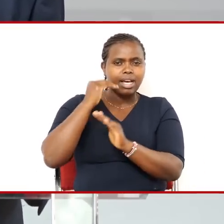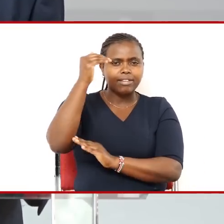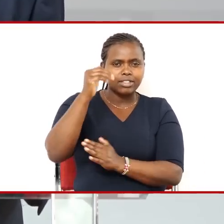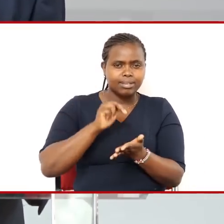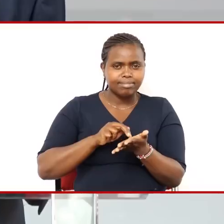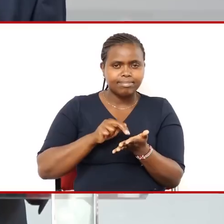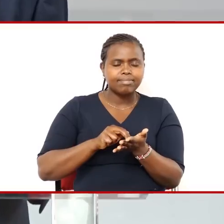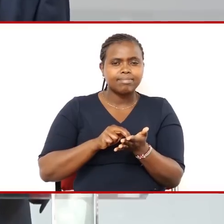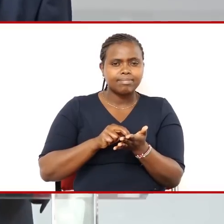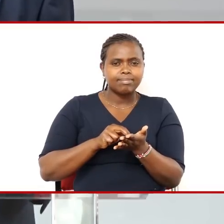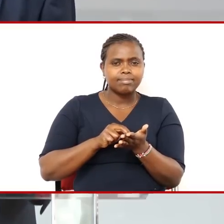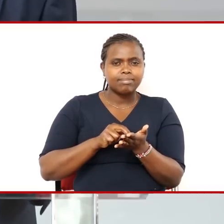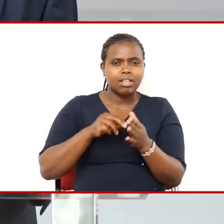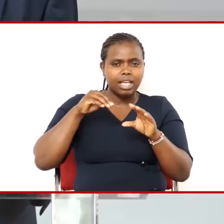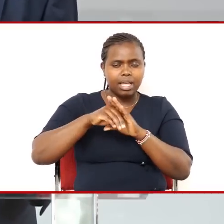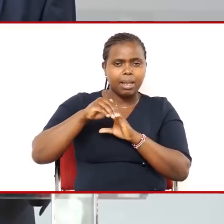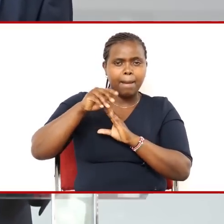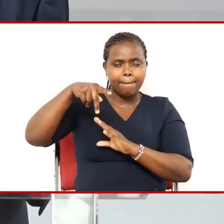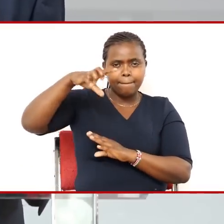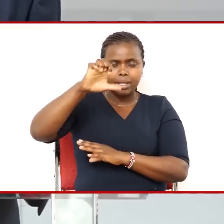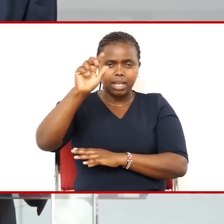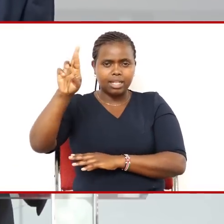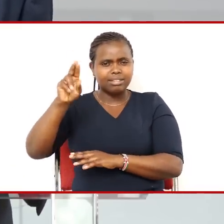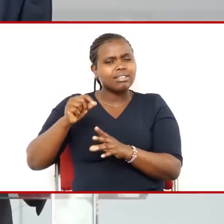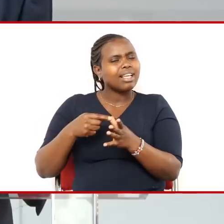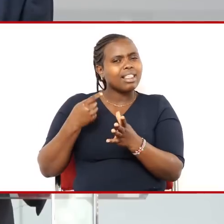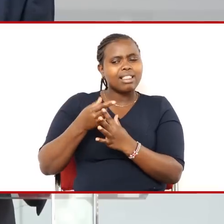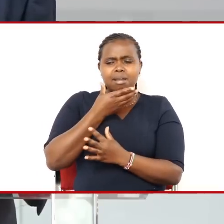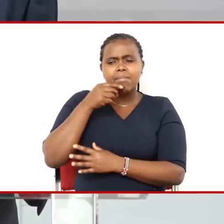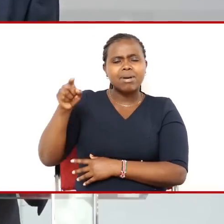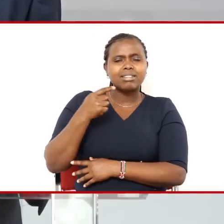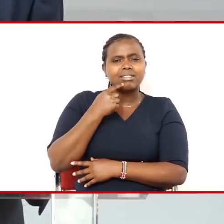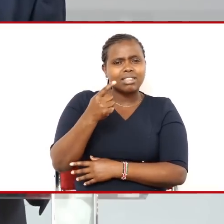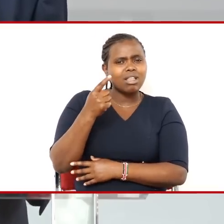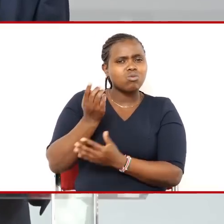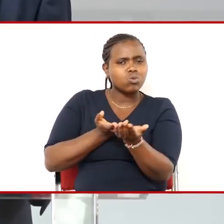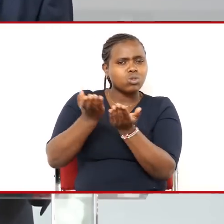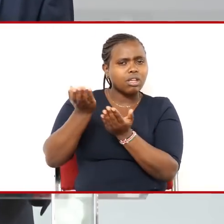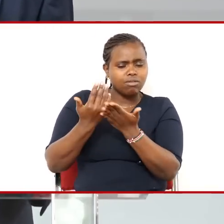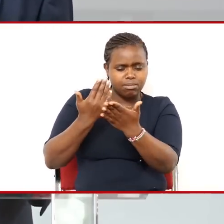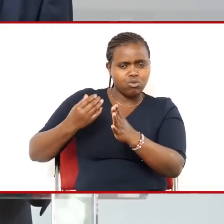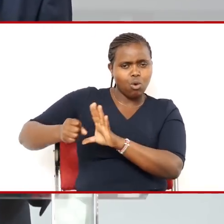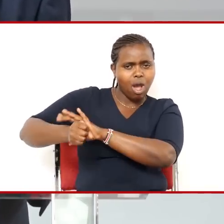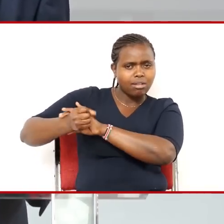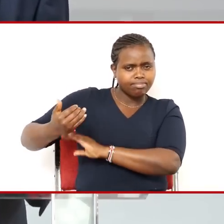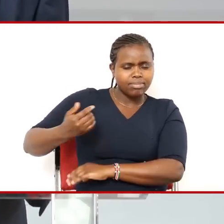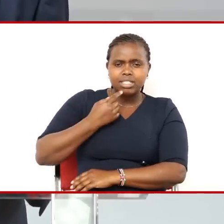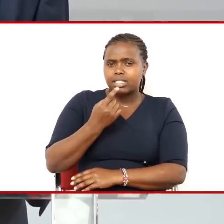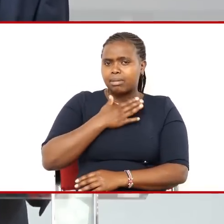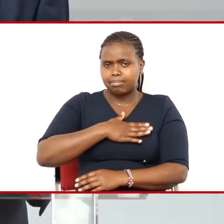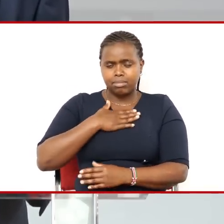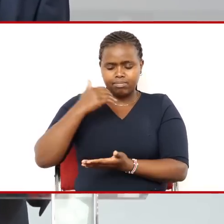When they stood him among the pillars, Samson said to the servant who held his hand, "Put